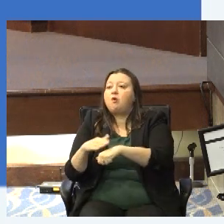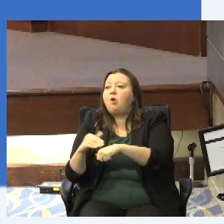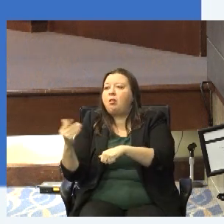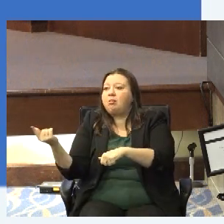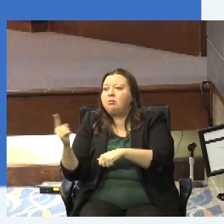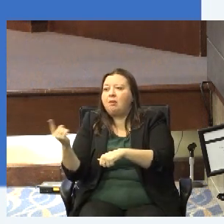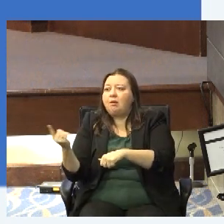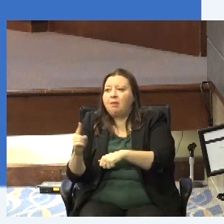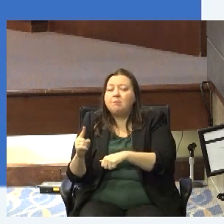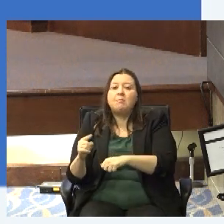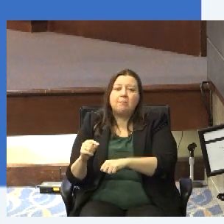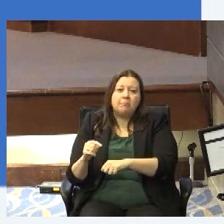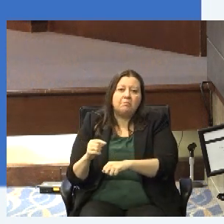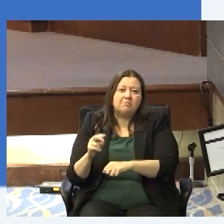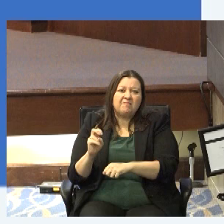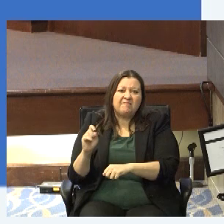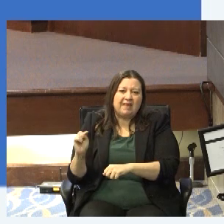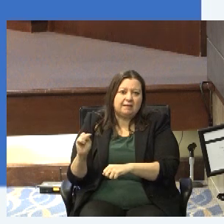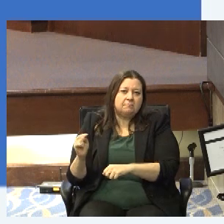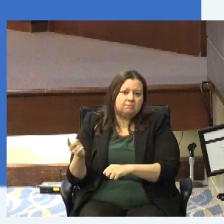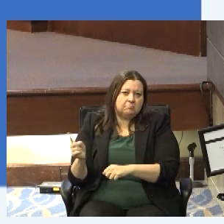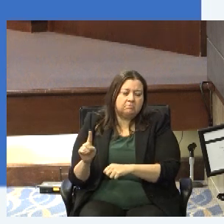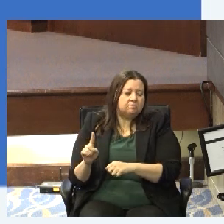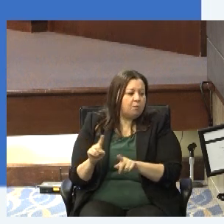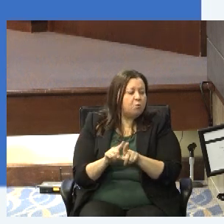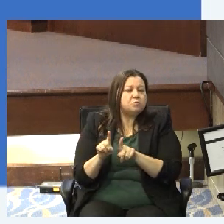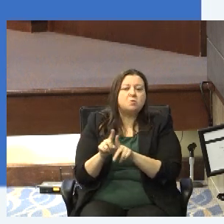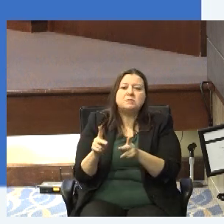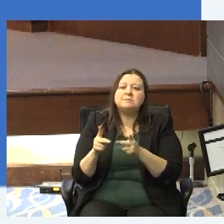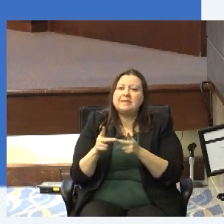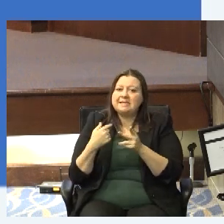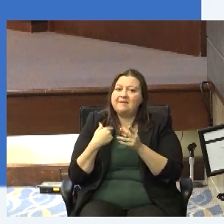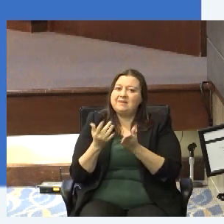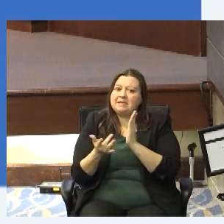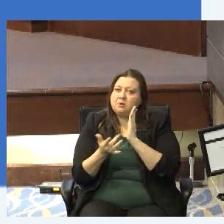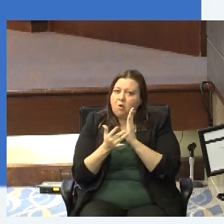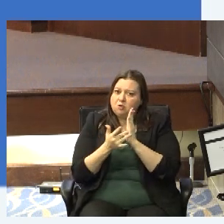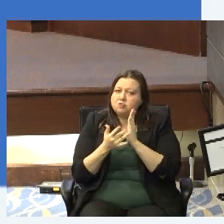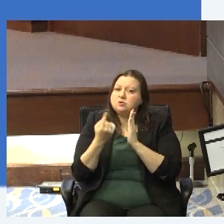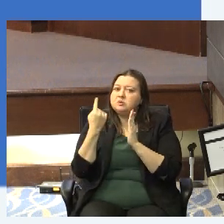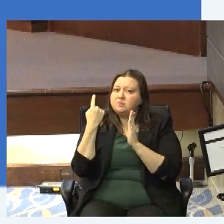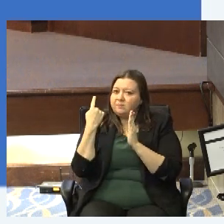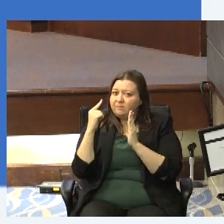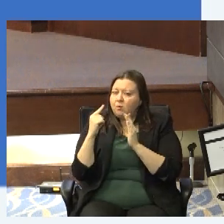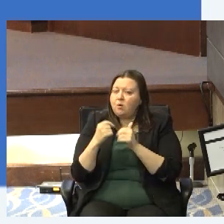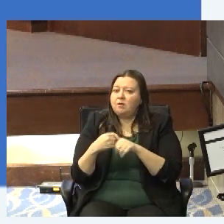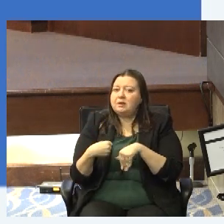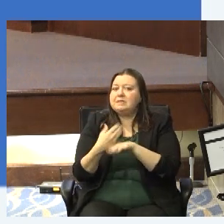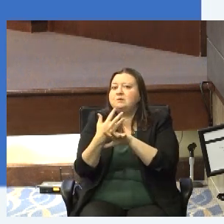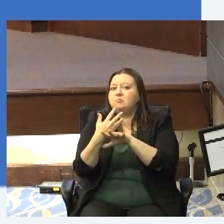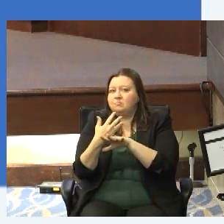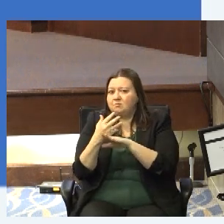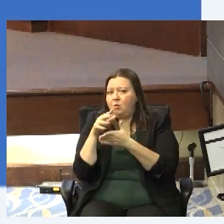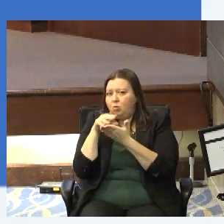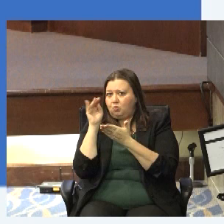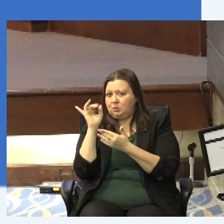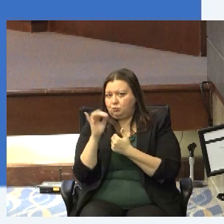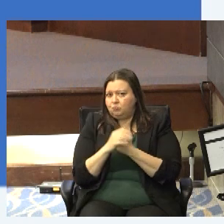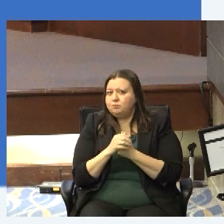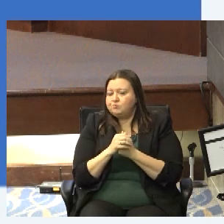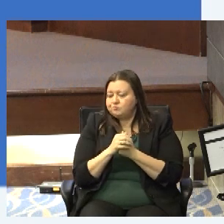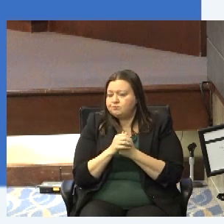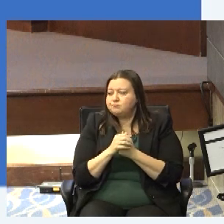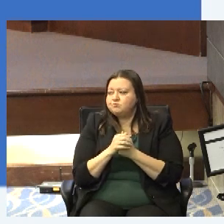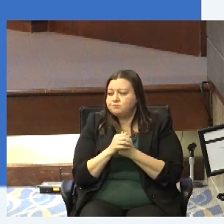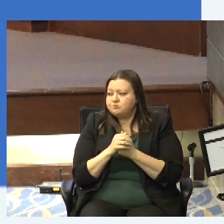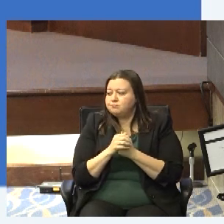veterinarians. This space also equipped with technology for distance and remote learning.